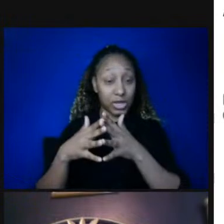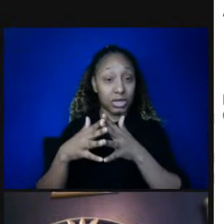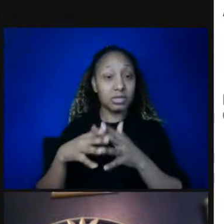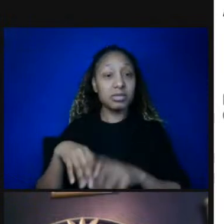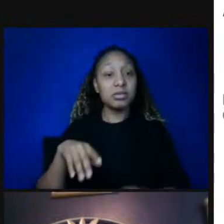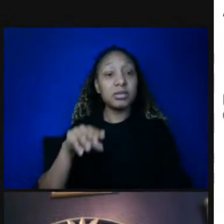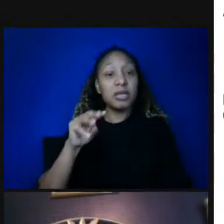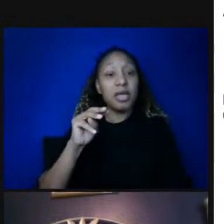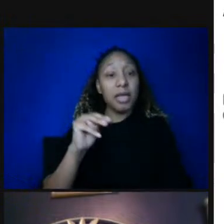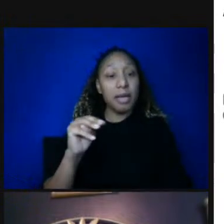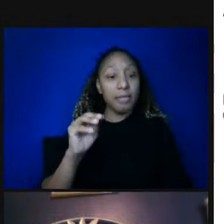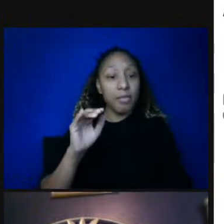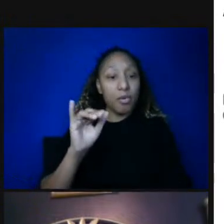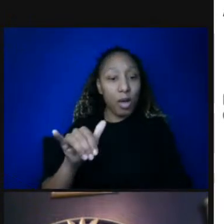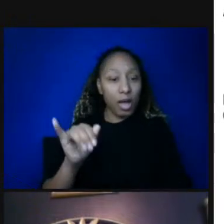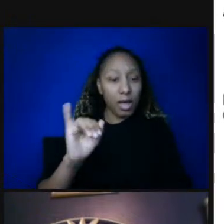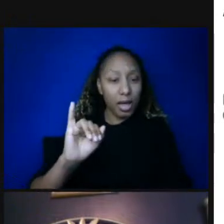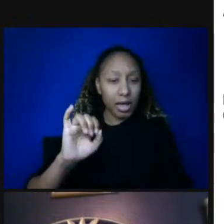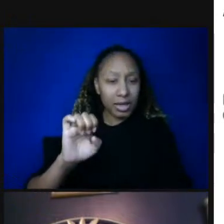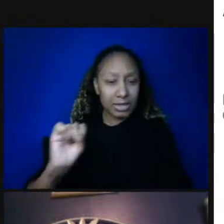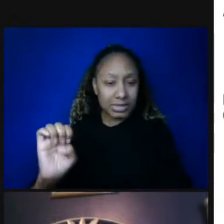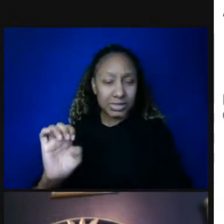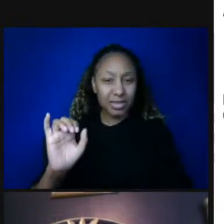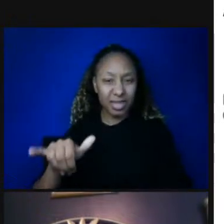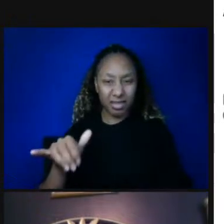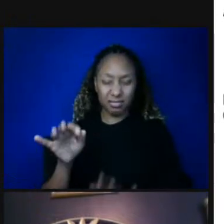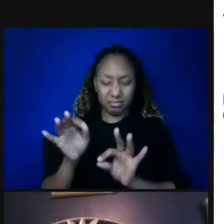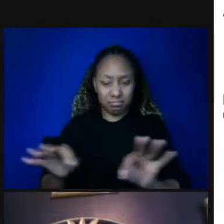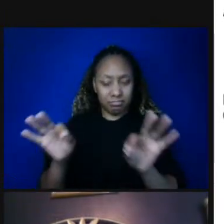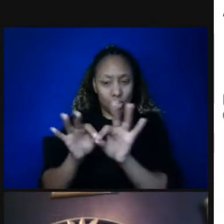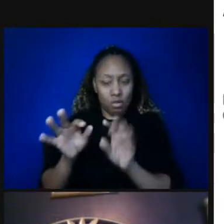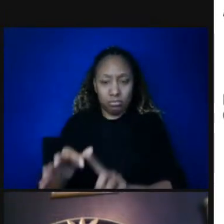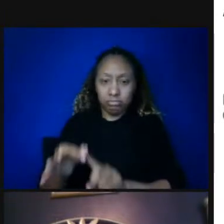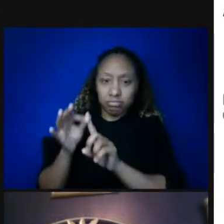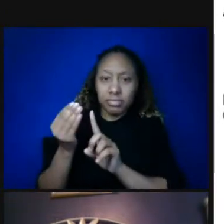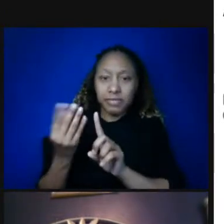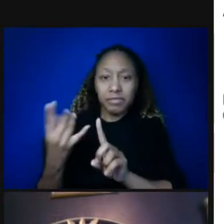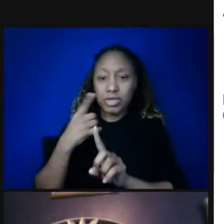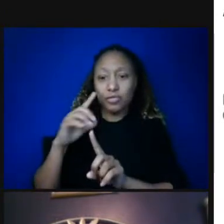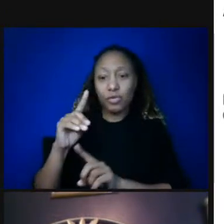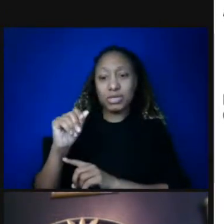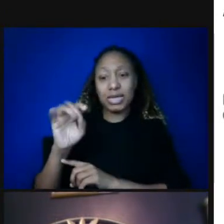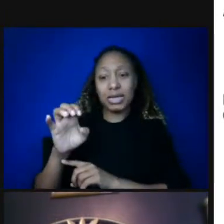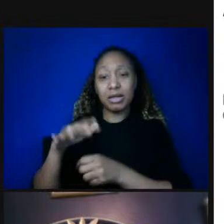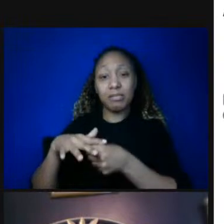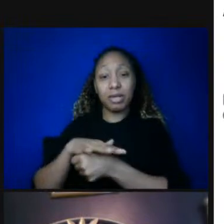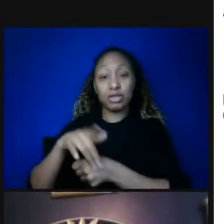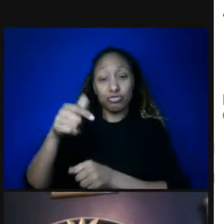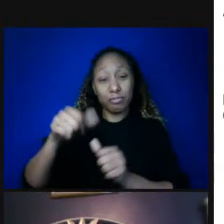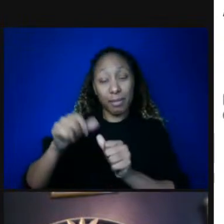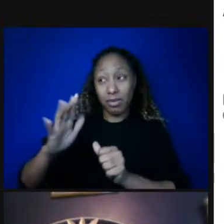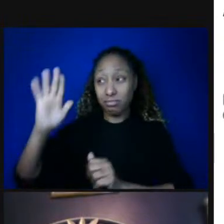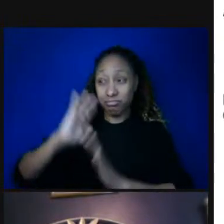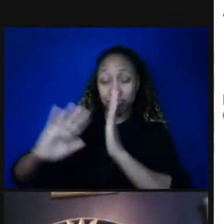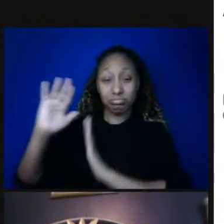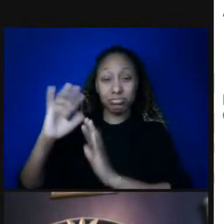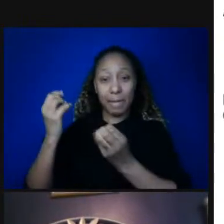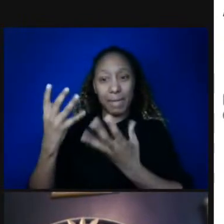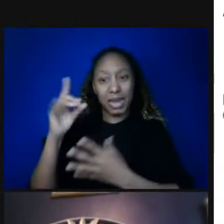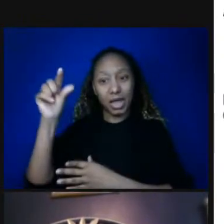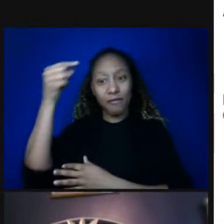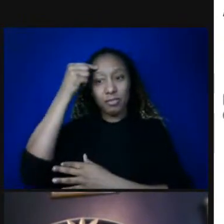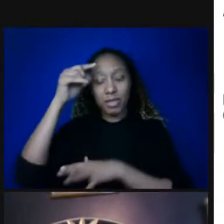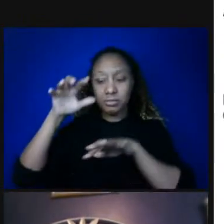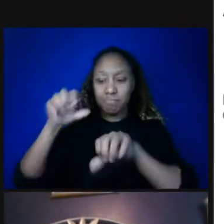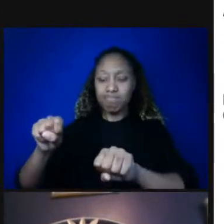massive database of Native American records in the state of Maryland and beyond, because you have to remember in the colonial period, many colonial governments claimed